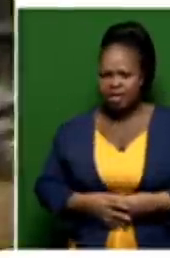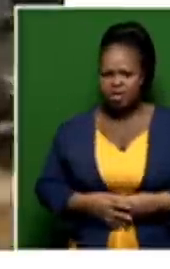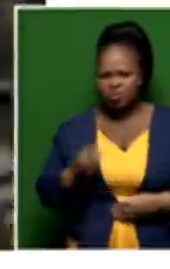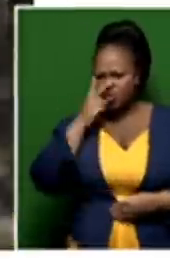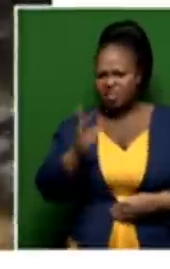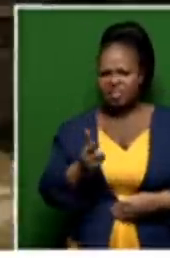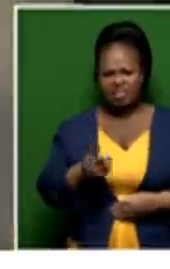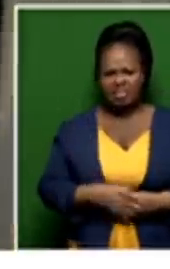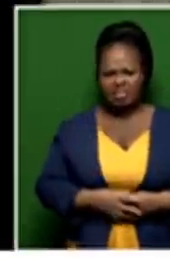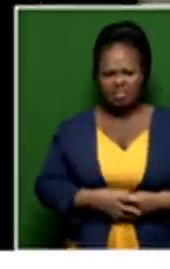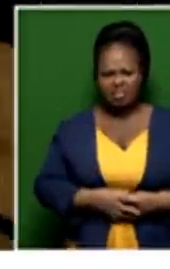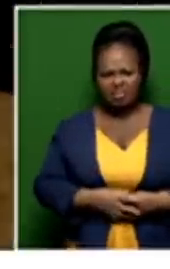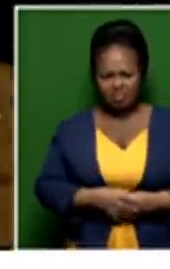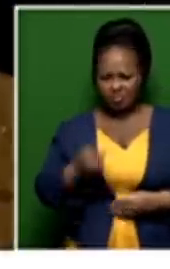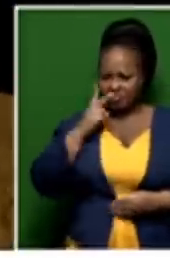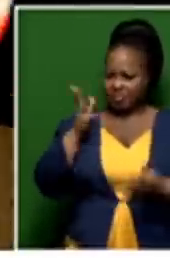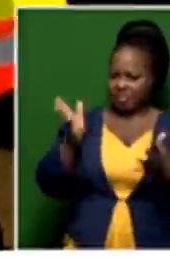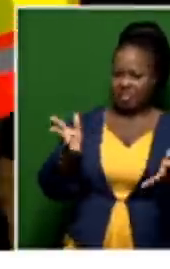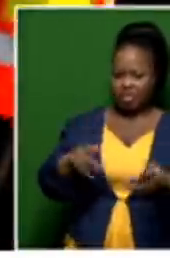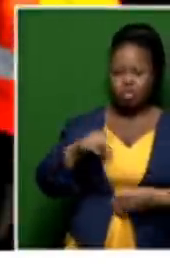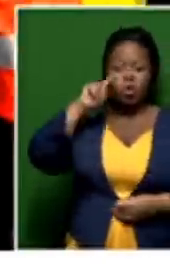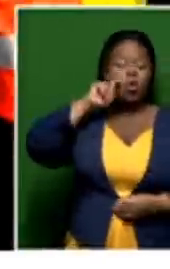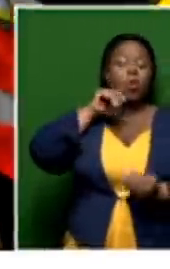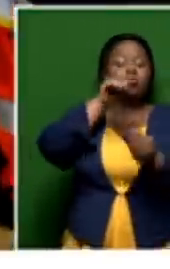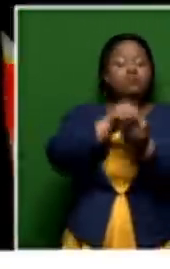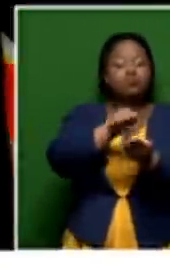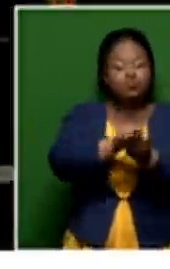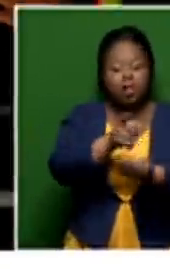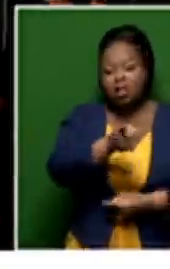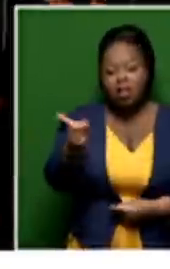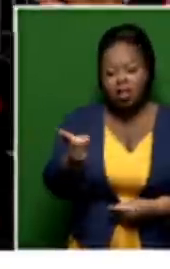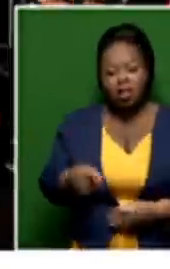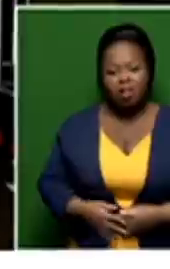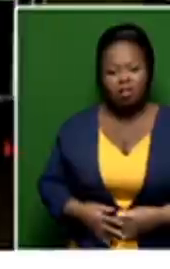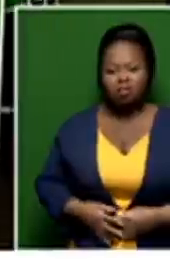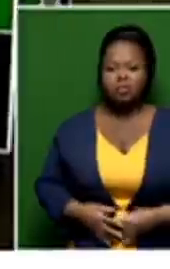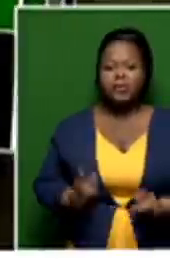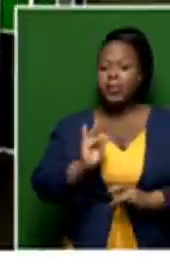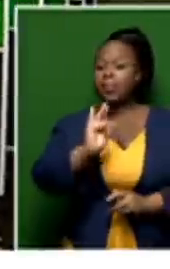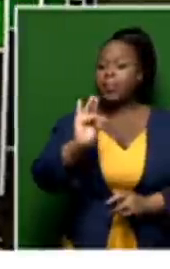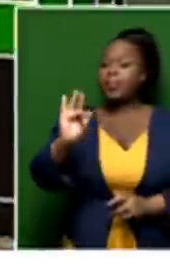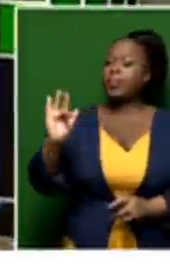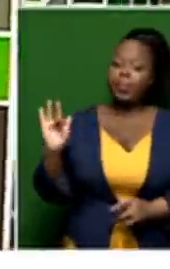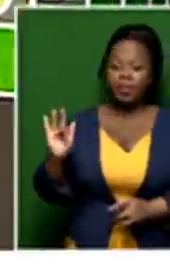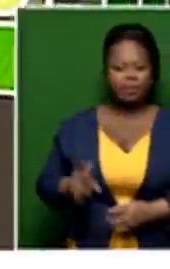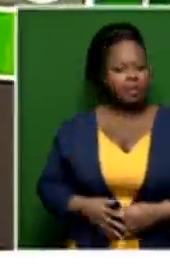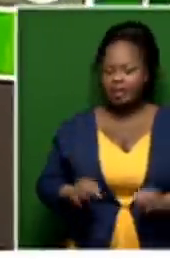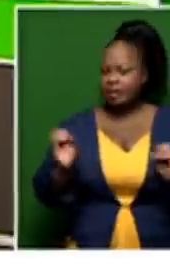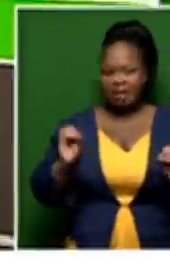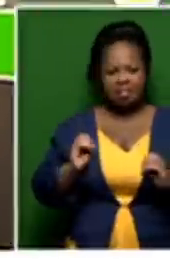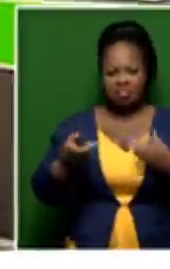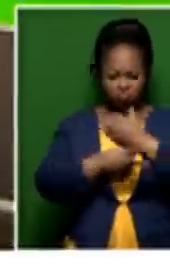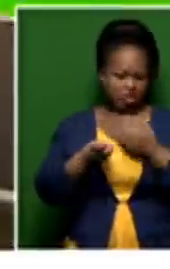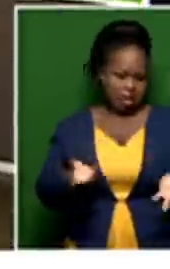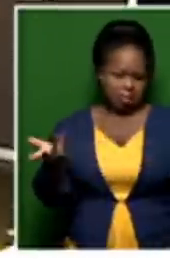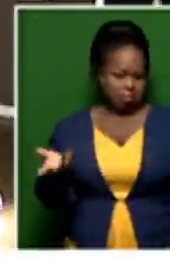have a look. You'd see here, this is Old Mutual. Old Mutual, absolutely, probably nothing to loot